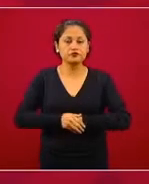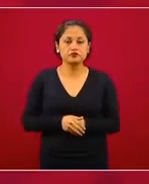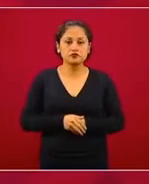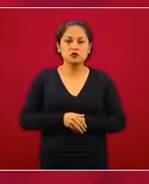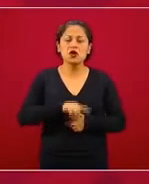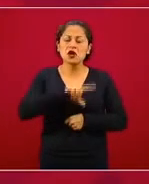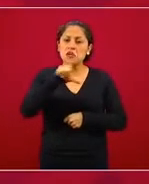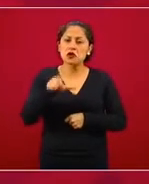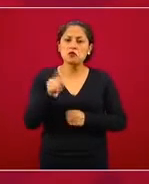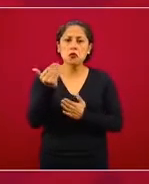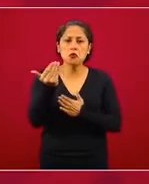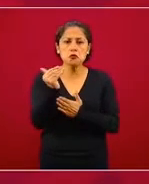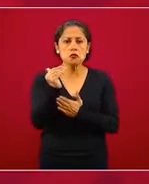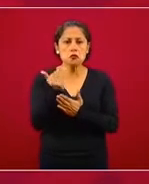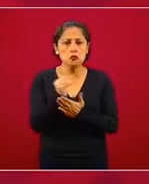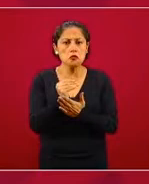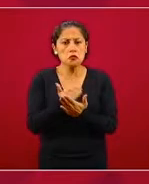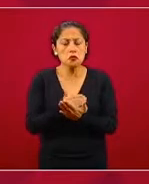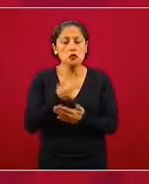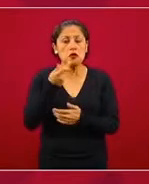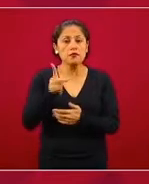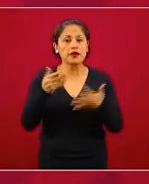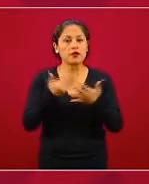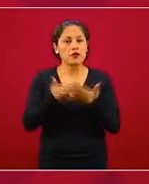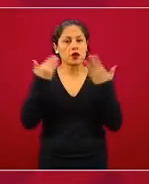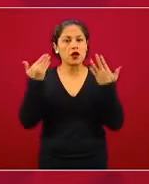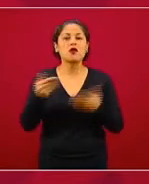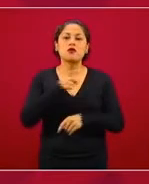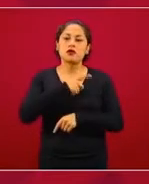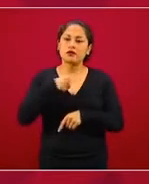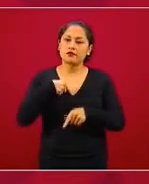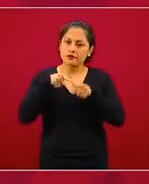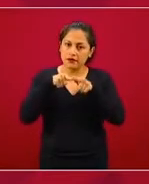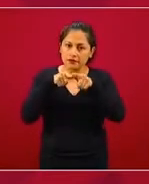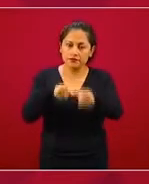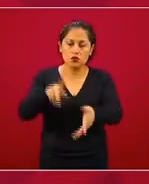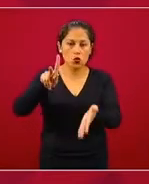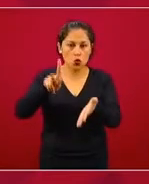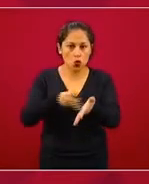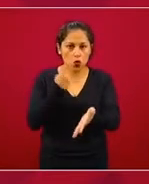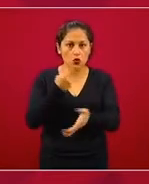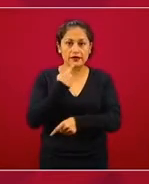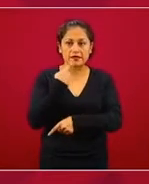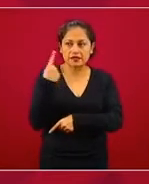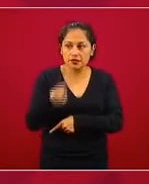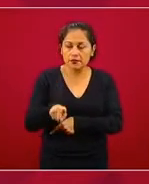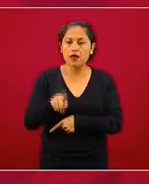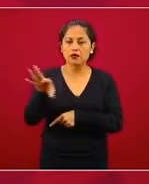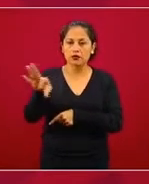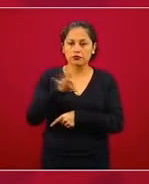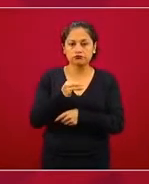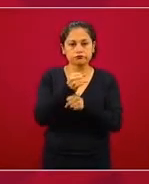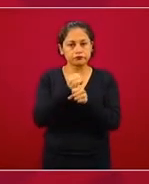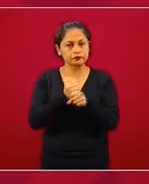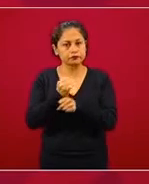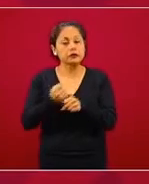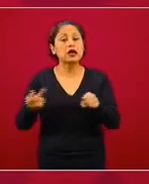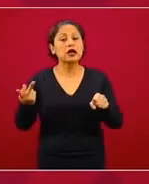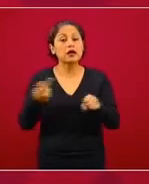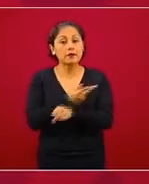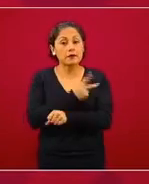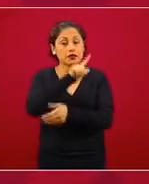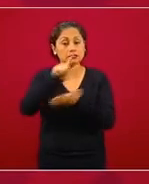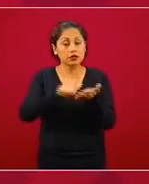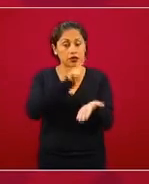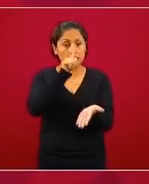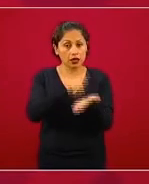desde luego to si sigue ocurriendo, se healthcare tiene que seguir professionals revisando quizá condemning caso por assaults caso on en las these people. entidades federativas, In a ver some si el marco states, legal